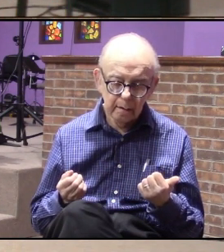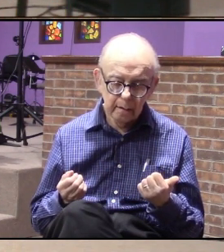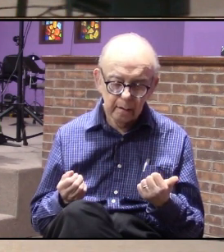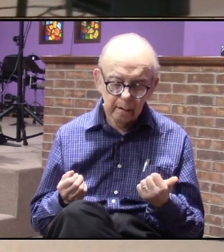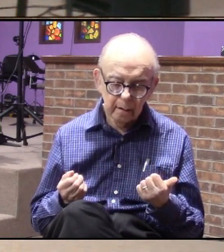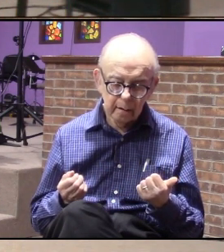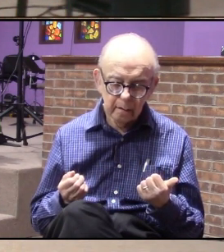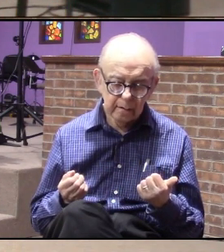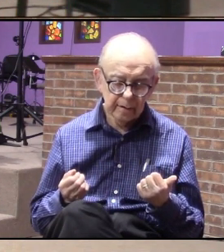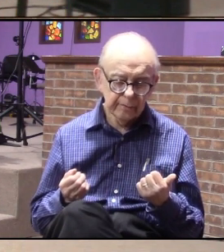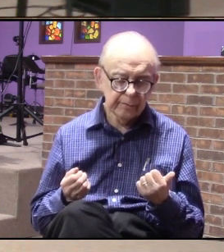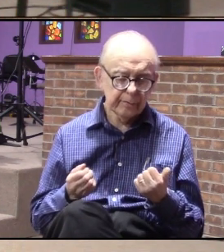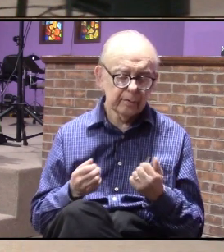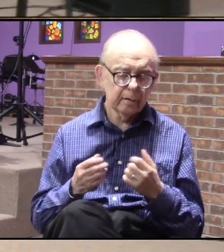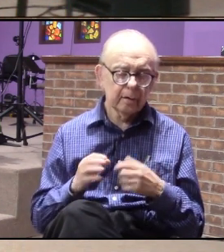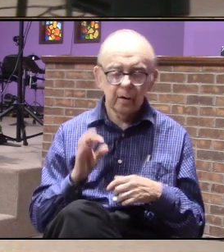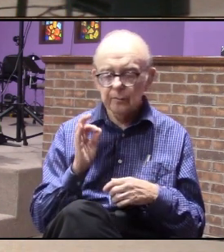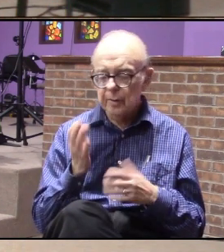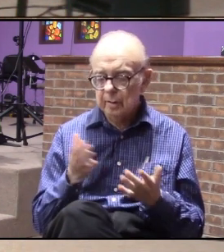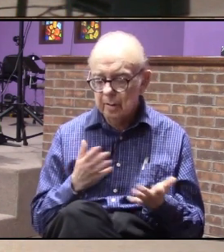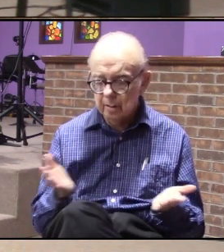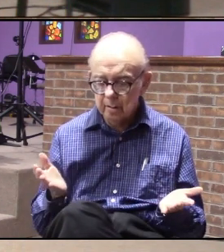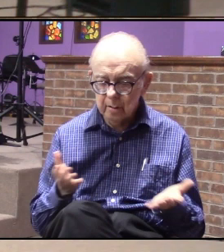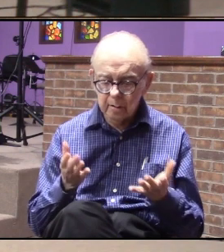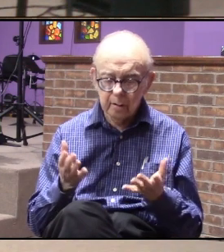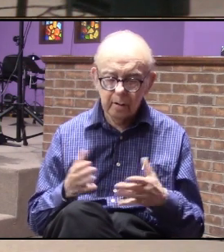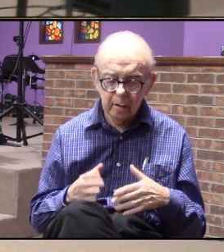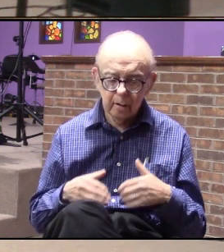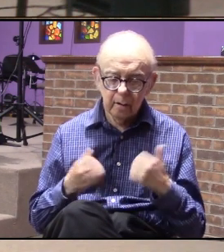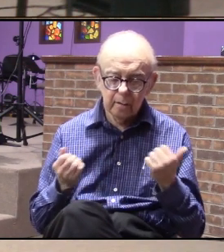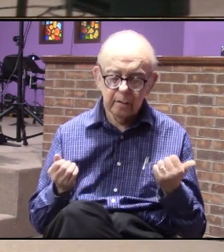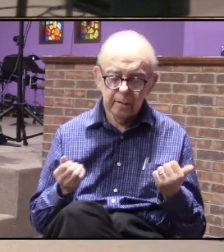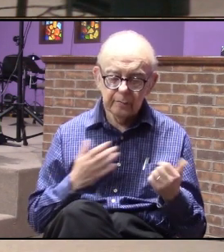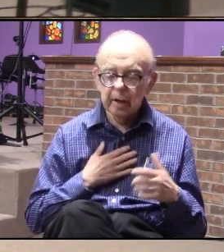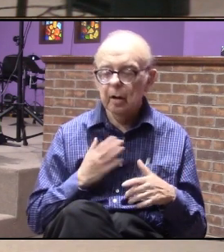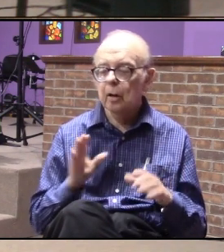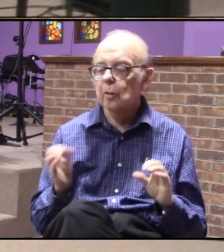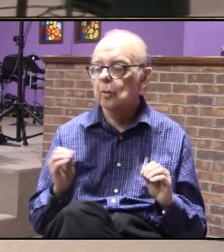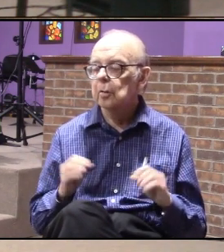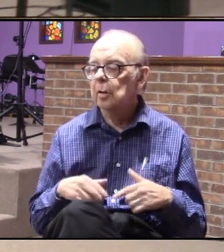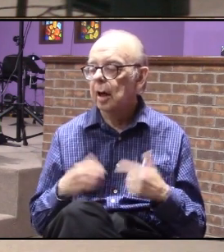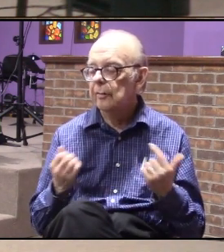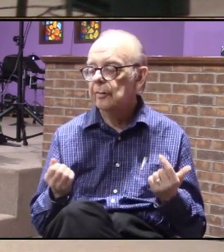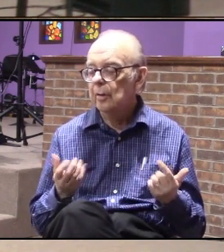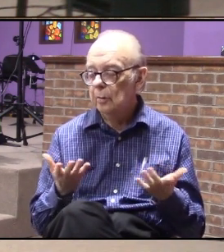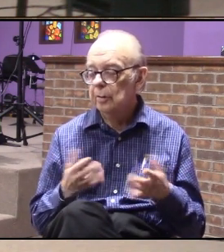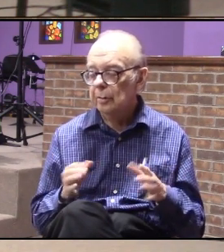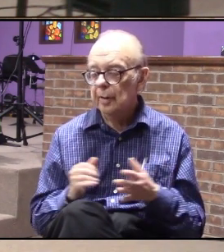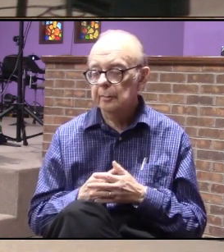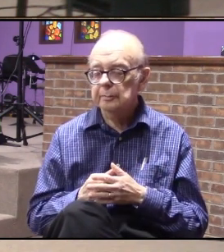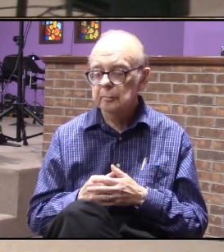I hear people all the time saying, I want to live my own life.